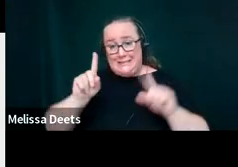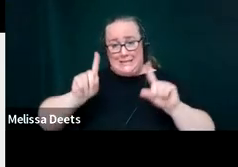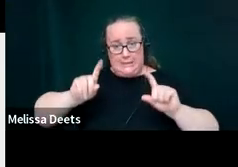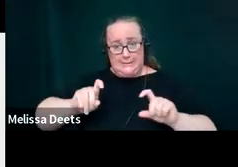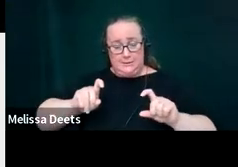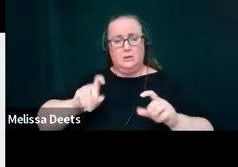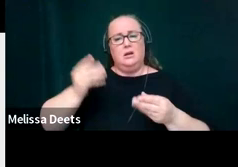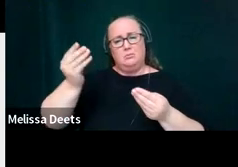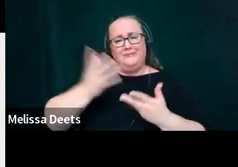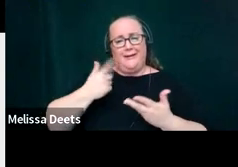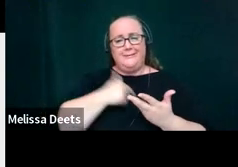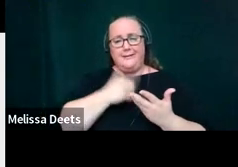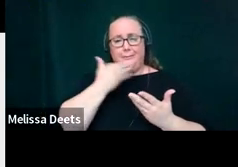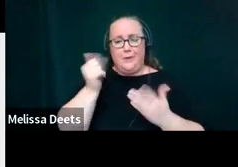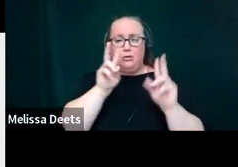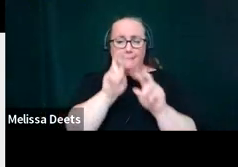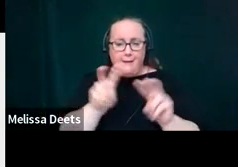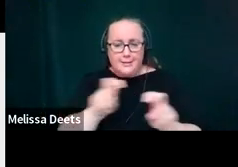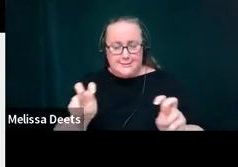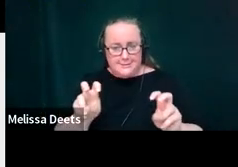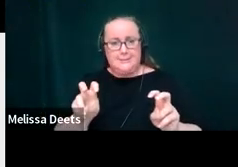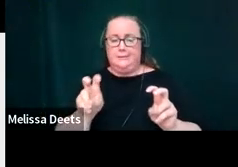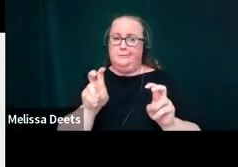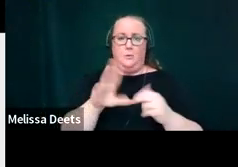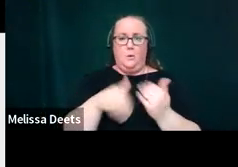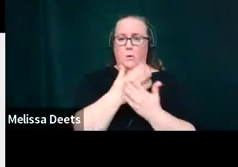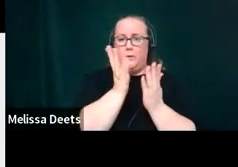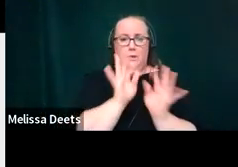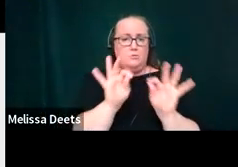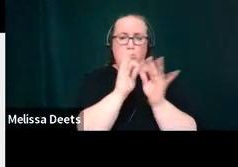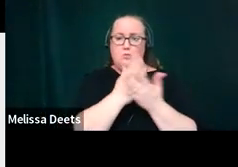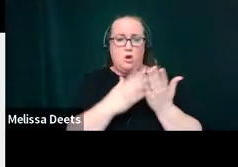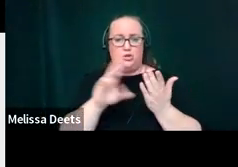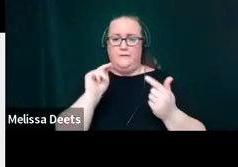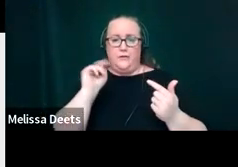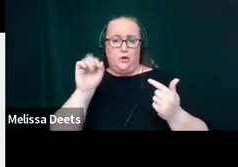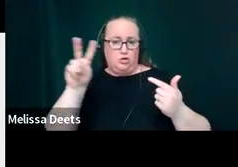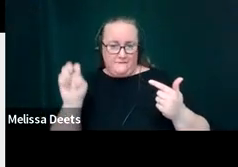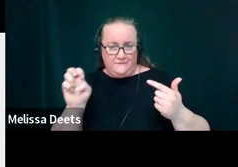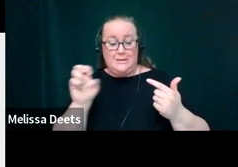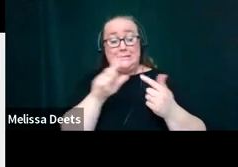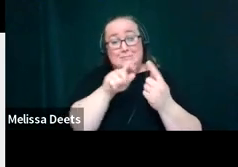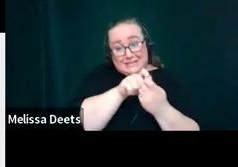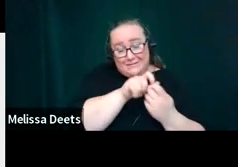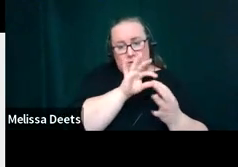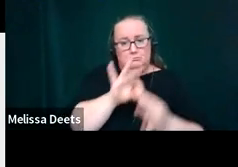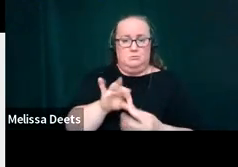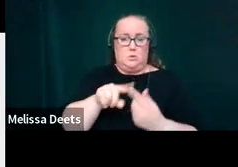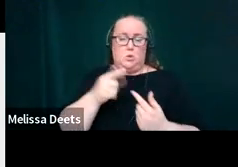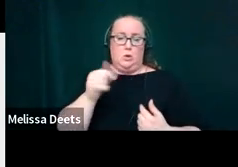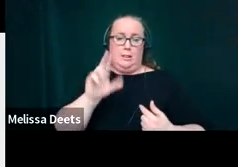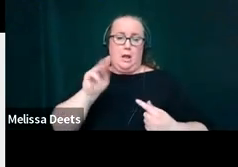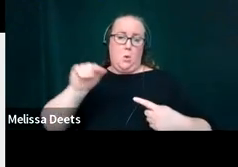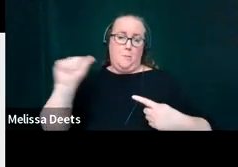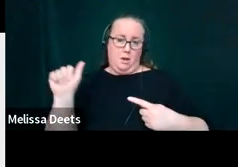an analysis of the very important parts of the optic nerve, the ones that are specifically relevant in glaucoma, the measures